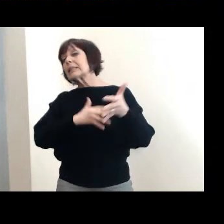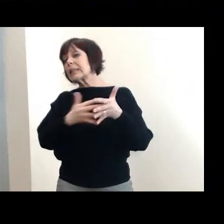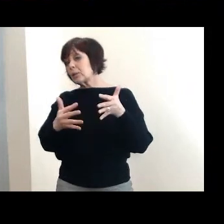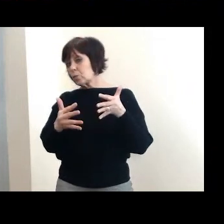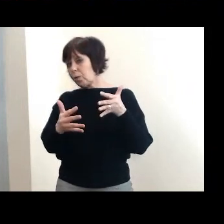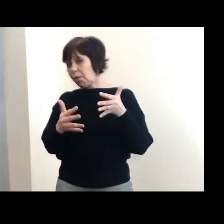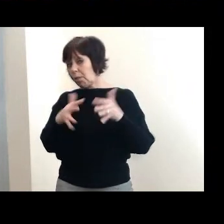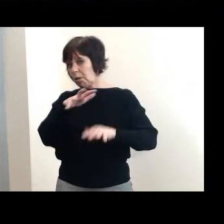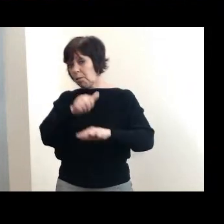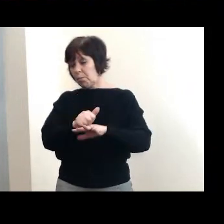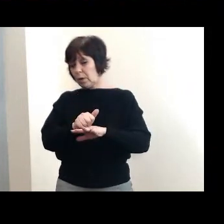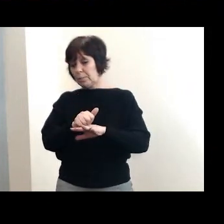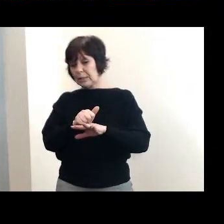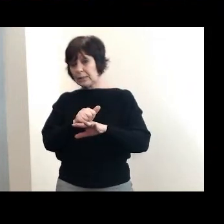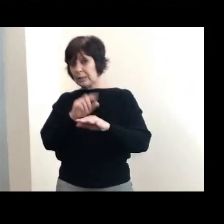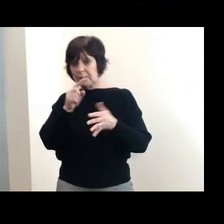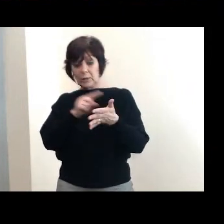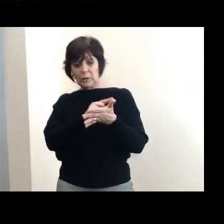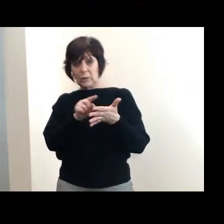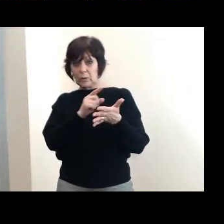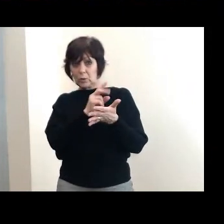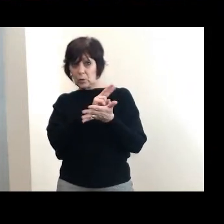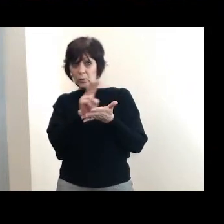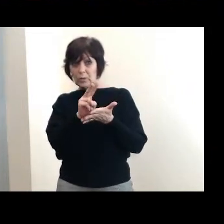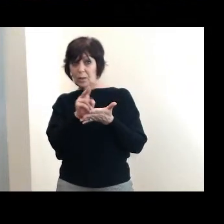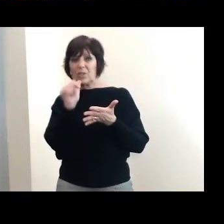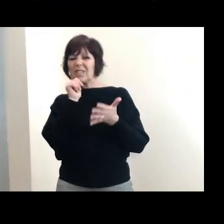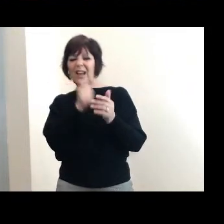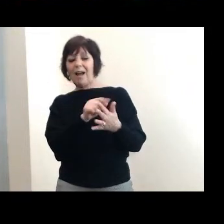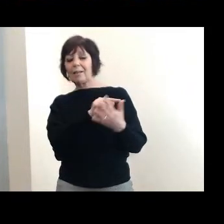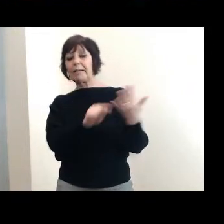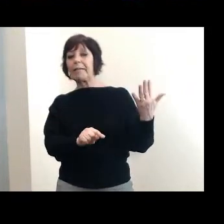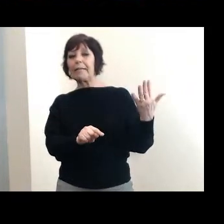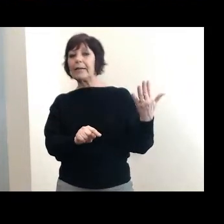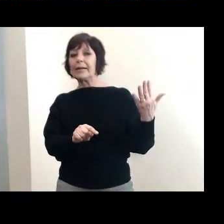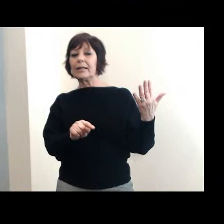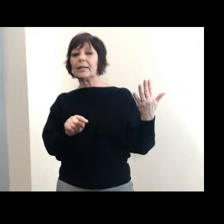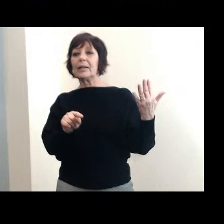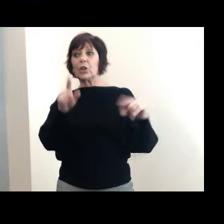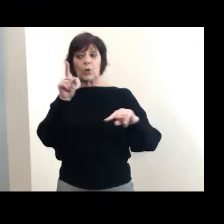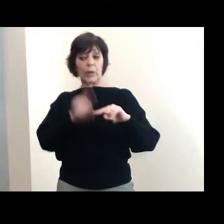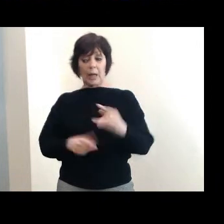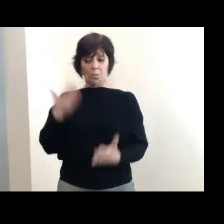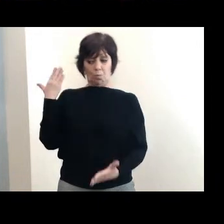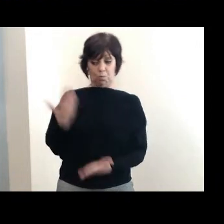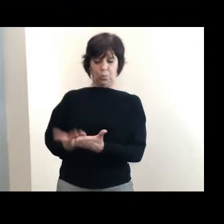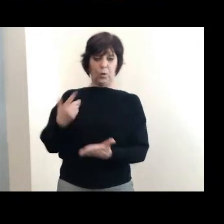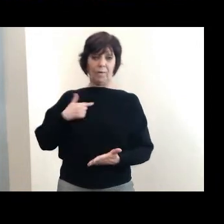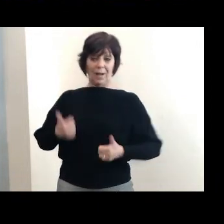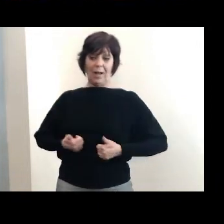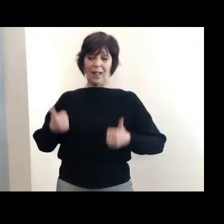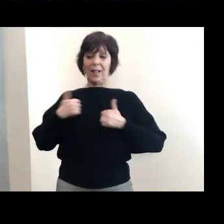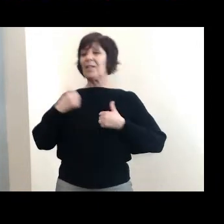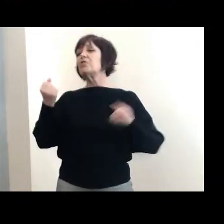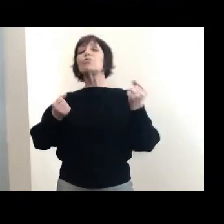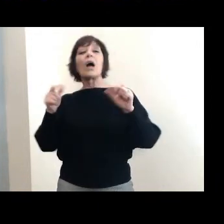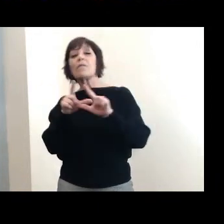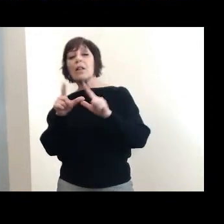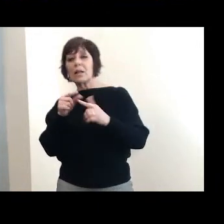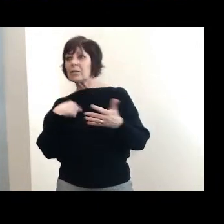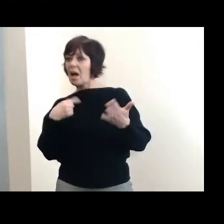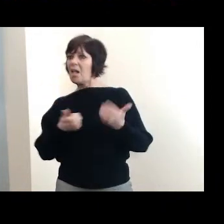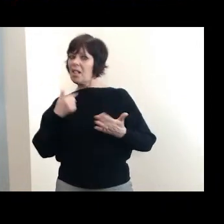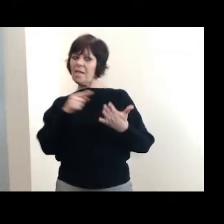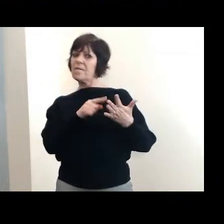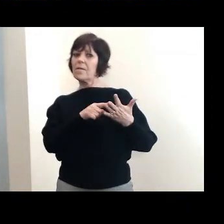appointment during the first 2 weeks and do not live in that zip code, and you are not able to provide evidence like a driver's license indicating